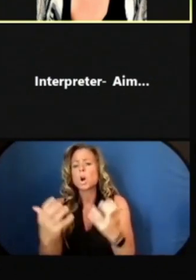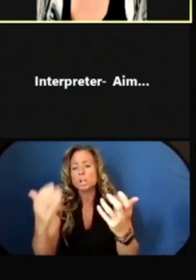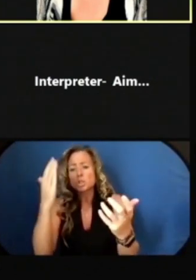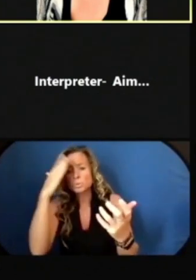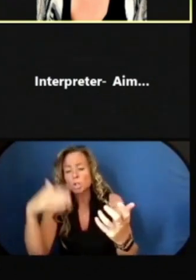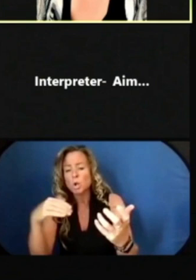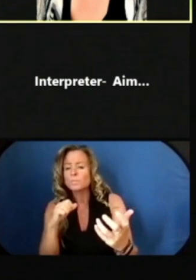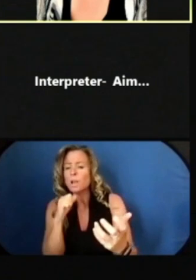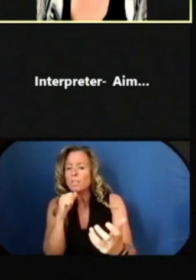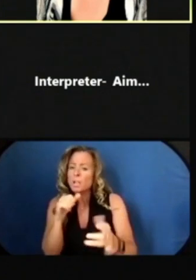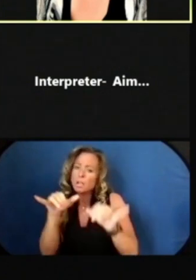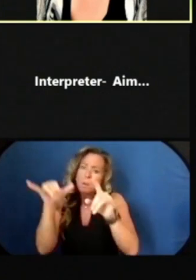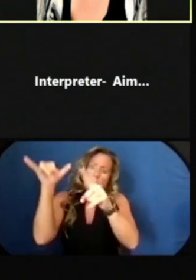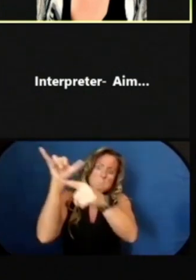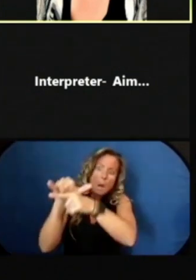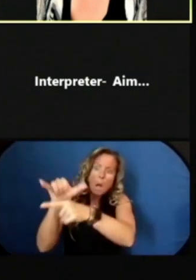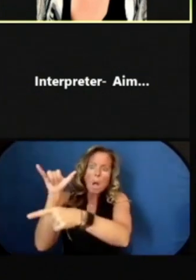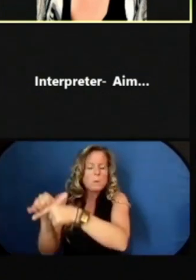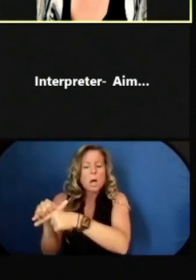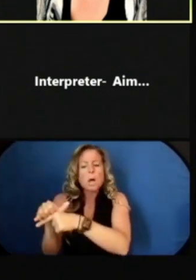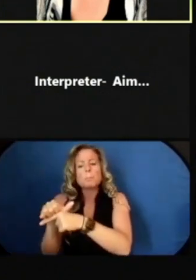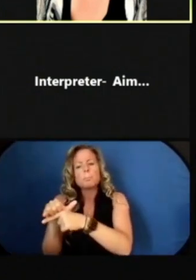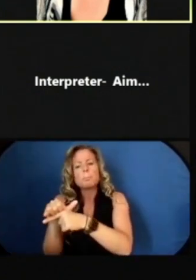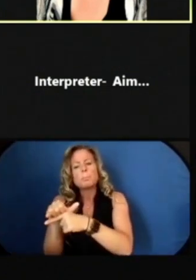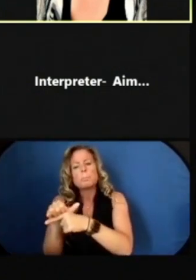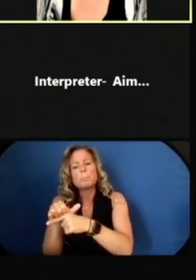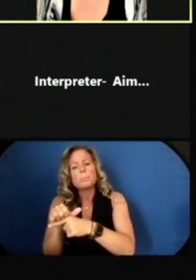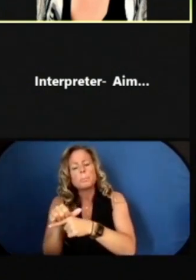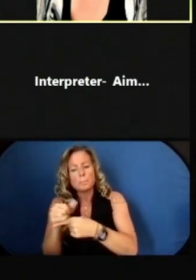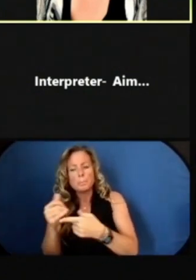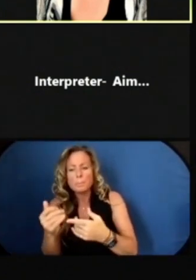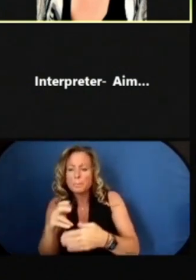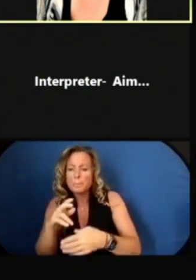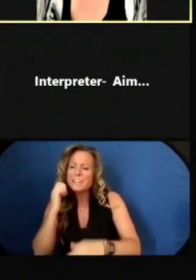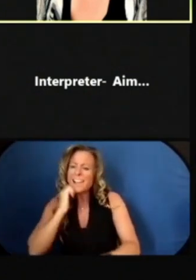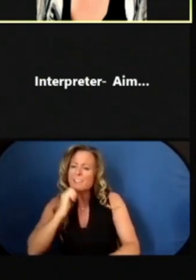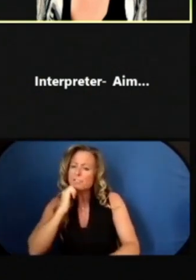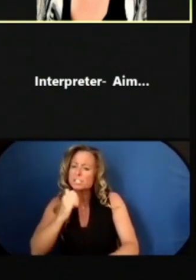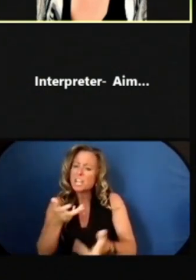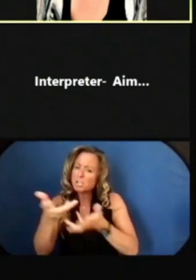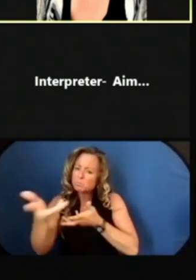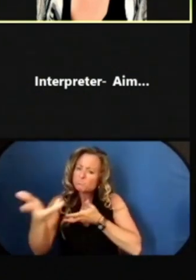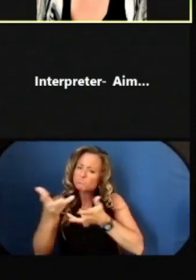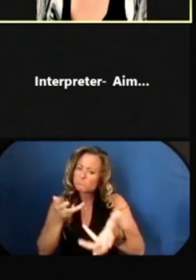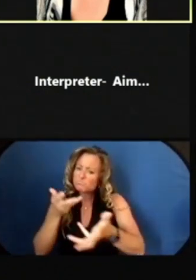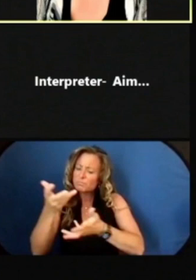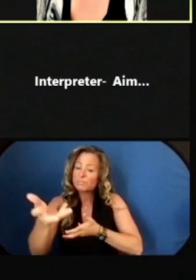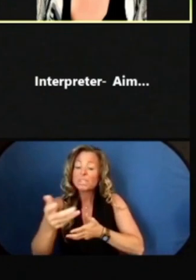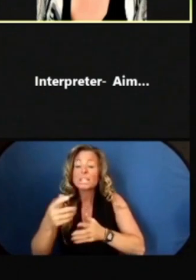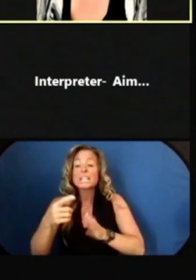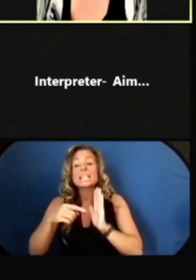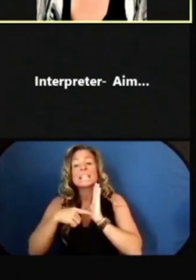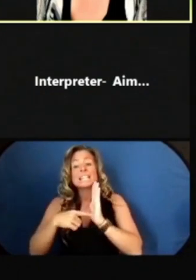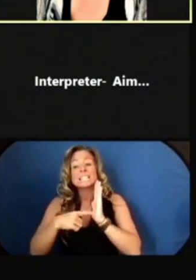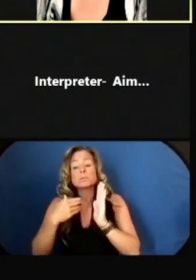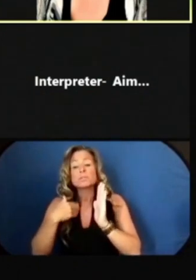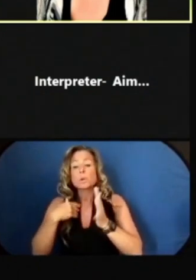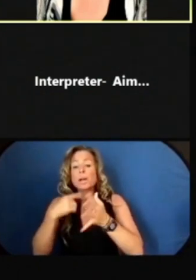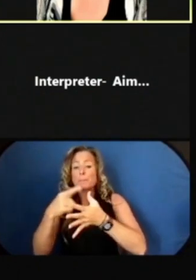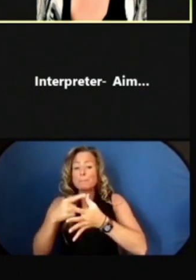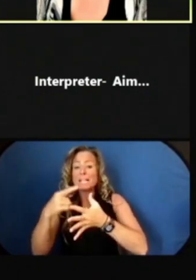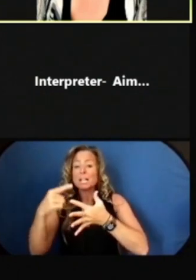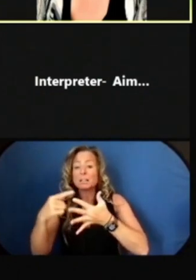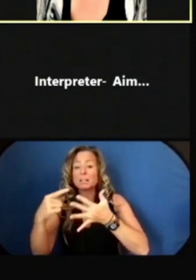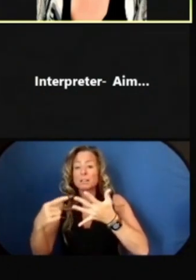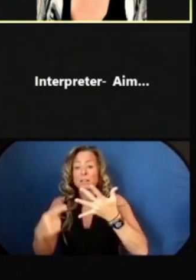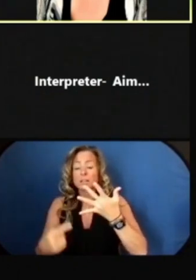knows. Make titles or list elements parallel. For example, if you have a bullet list or even a